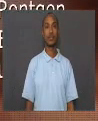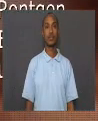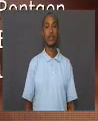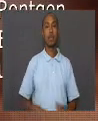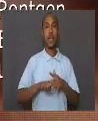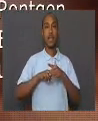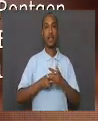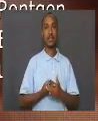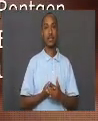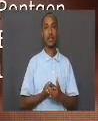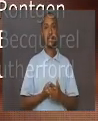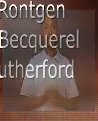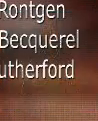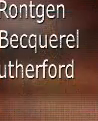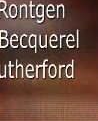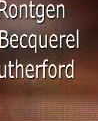Begin.